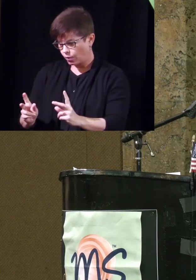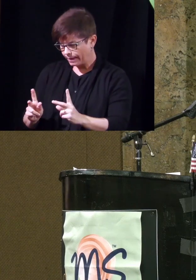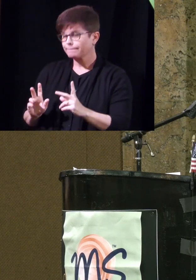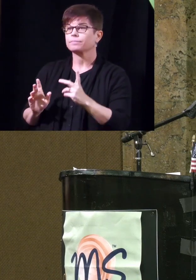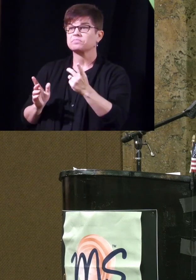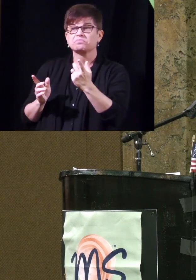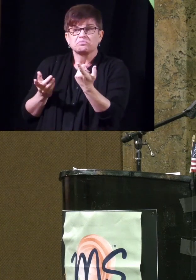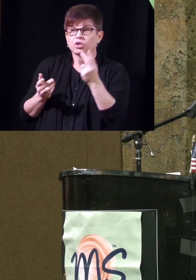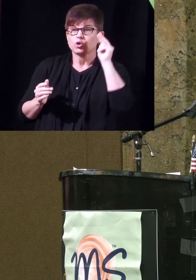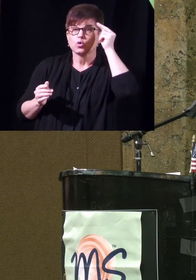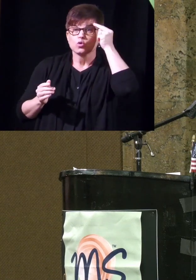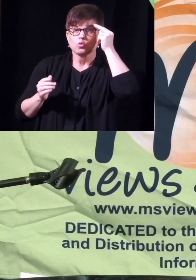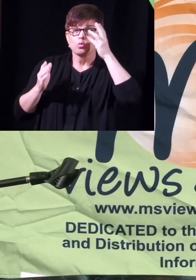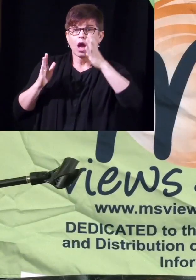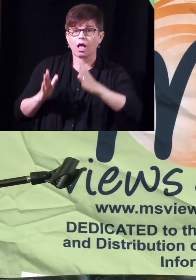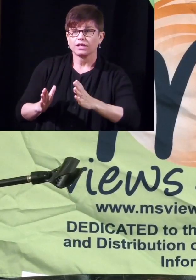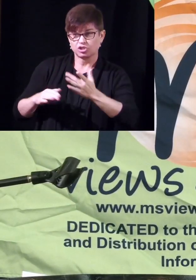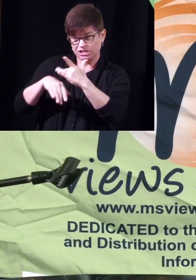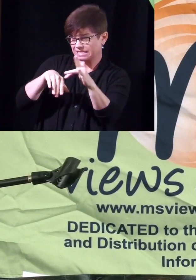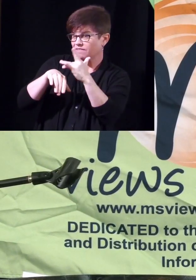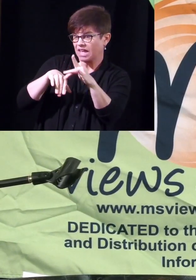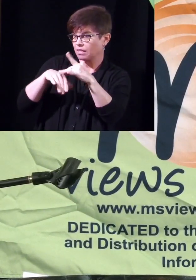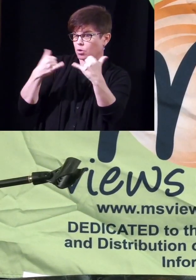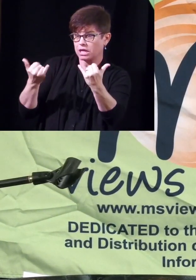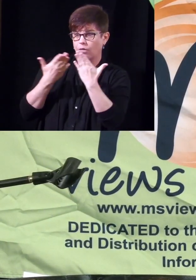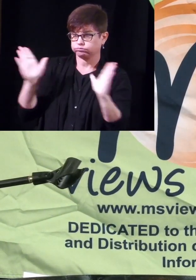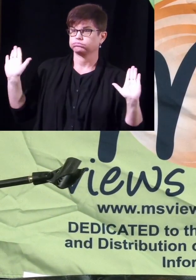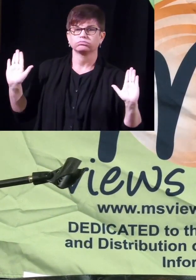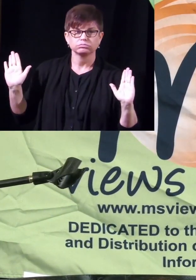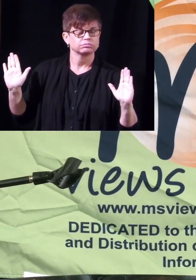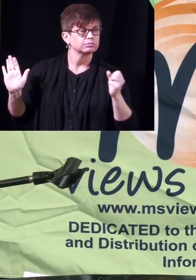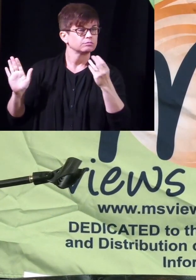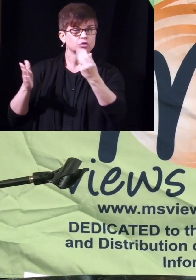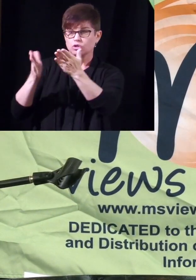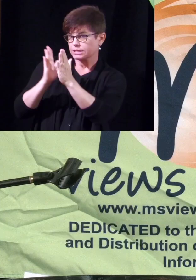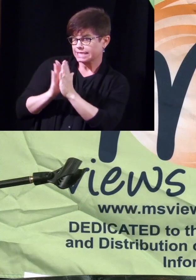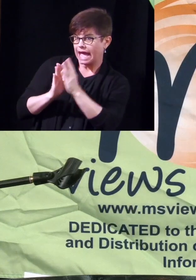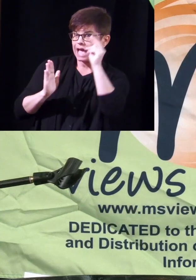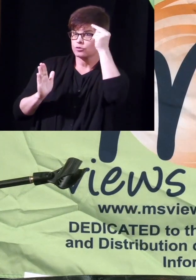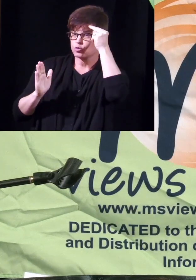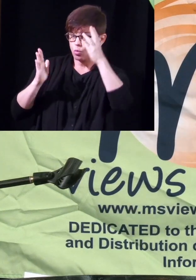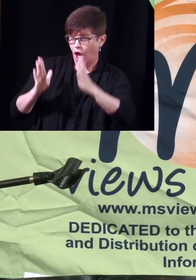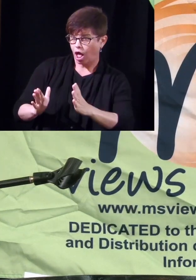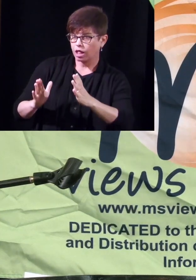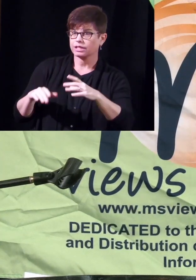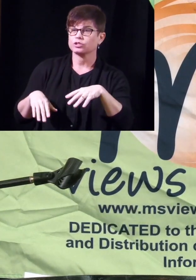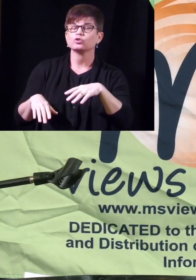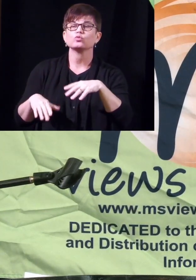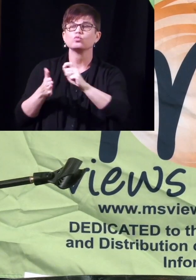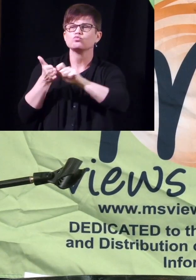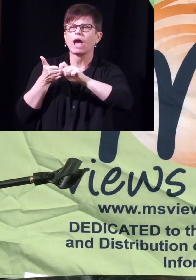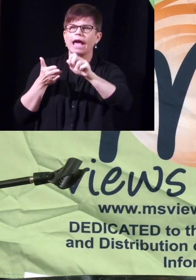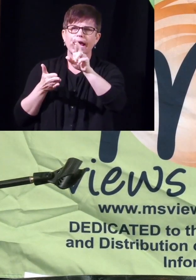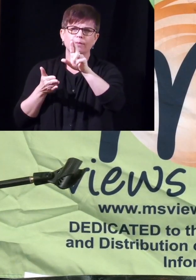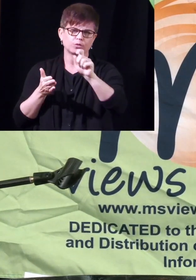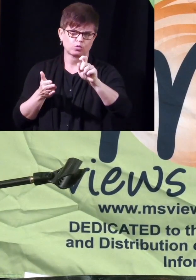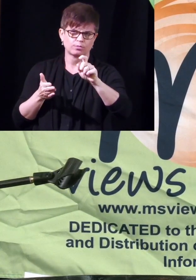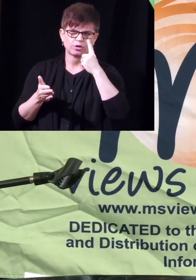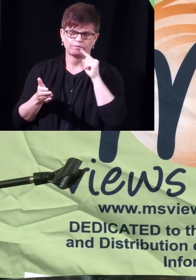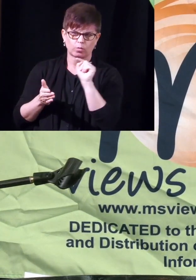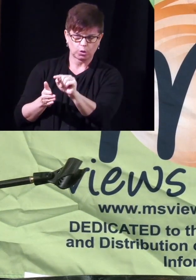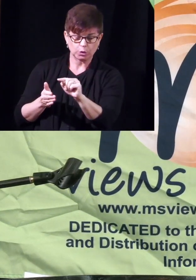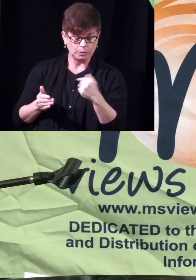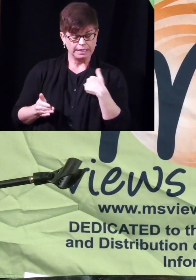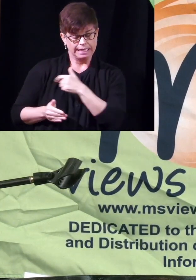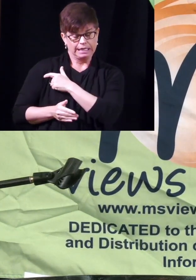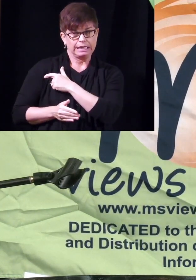Your neurologist, it's available. It's commercially available now. So you could ask your neurologist to prescribe it for you. In our office, we actually